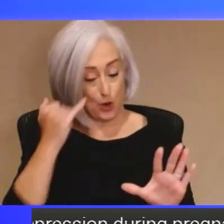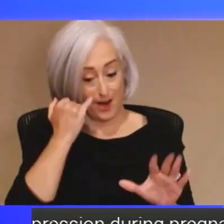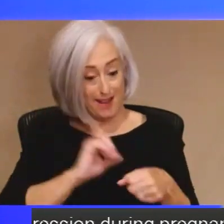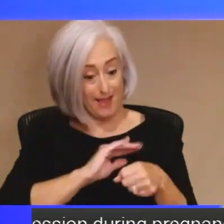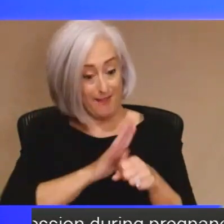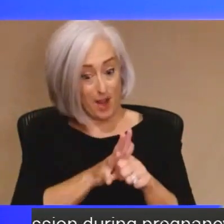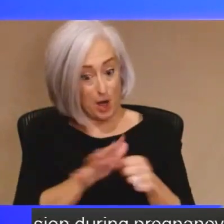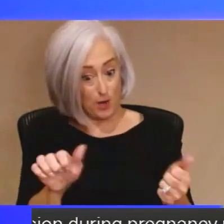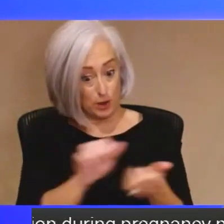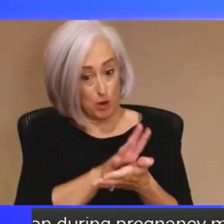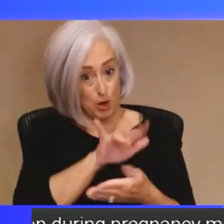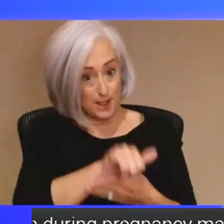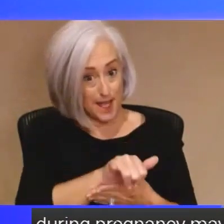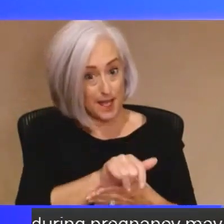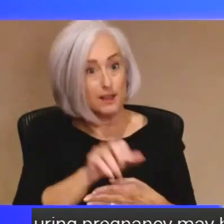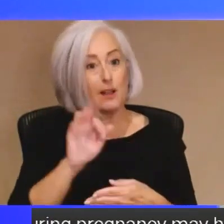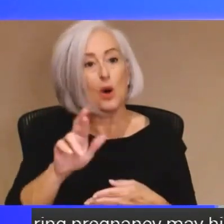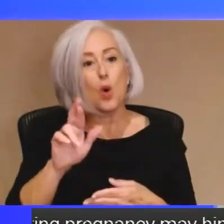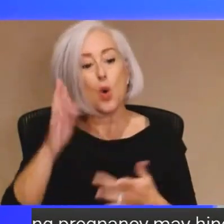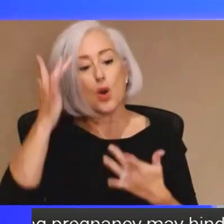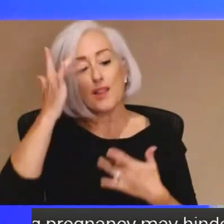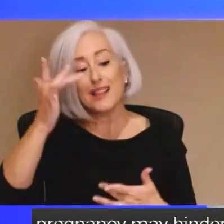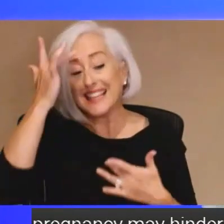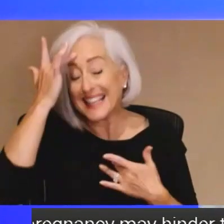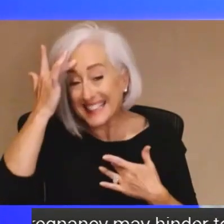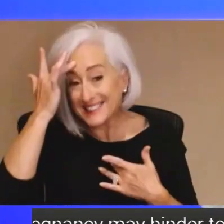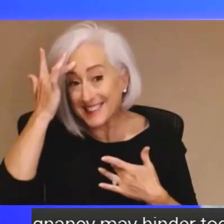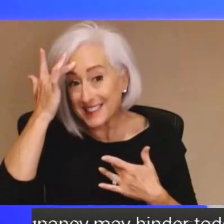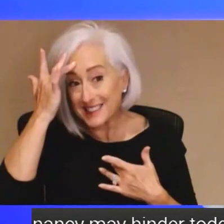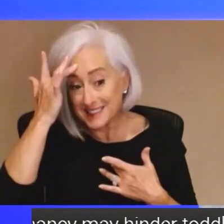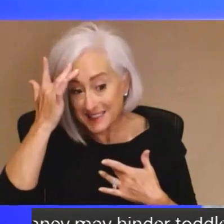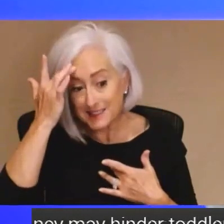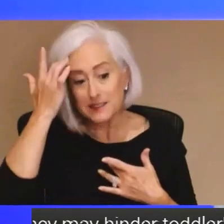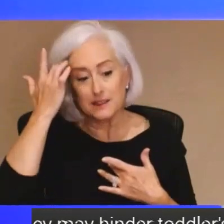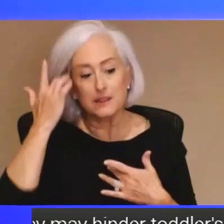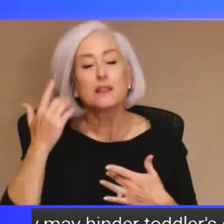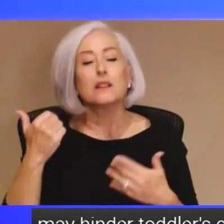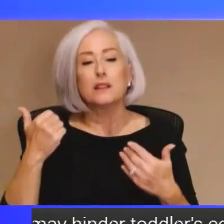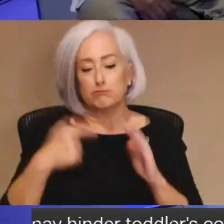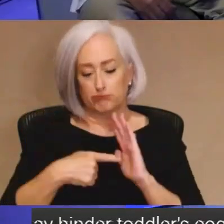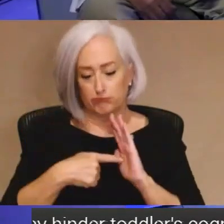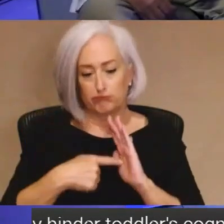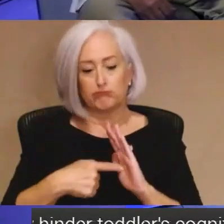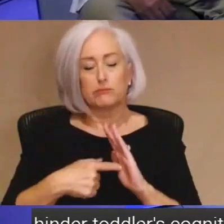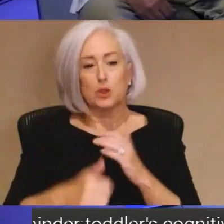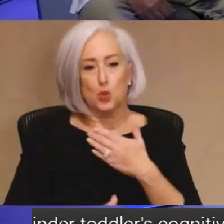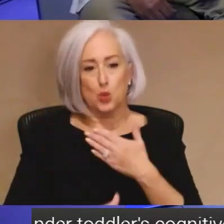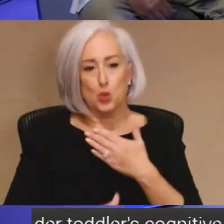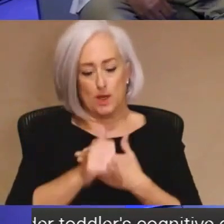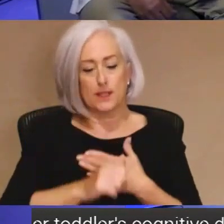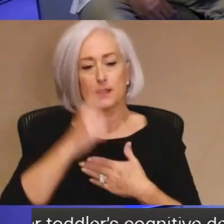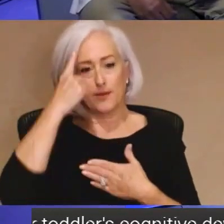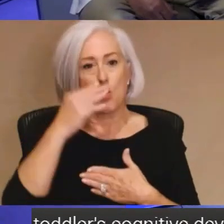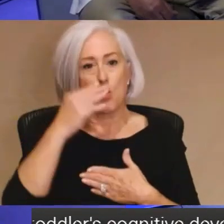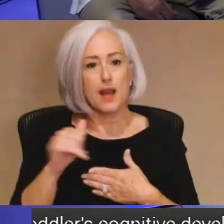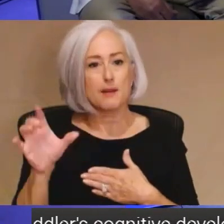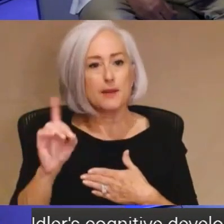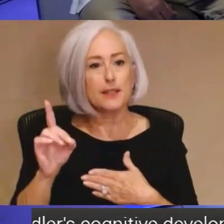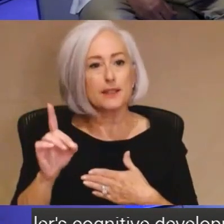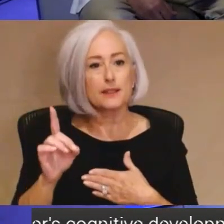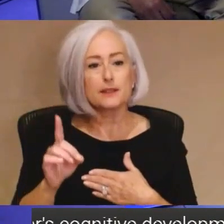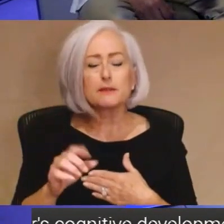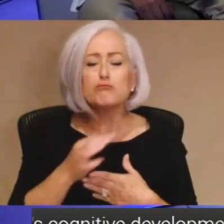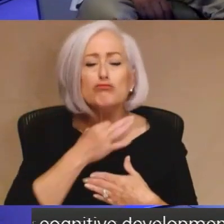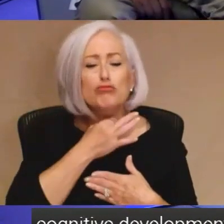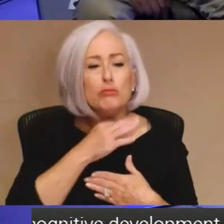it simply the illness that brought out the previous risk for diabetes? Dr. Lauer, childhood diabetes, what did the pandemic have any